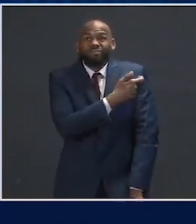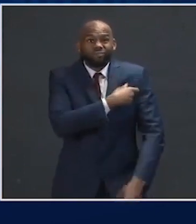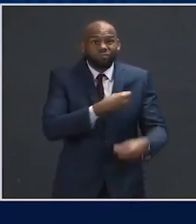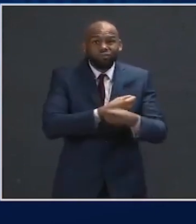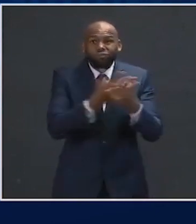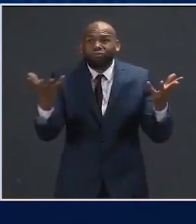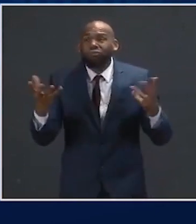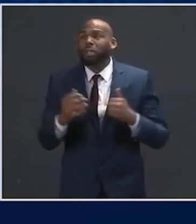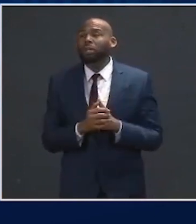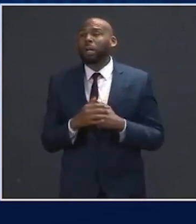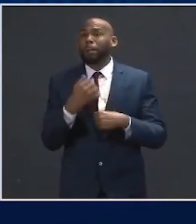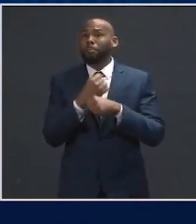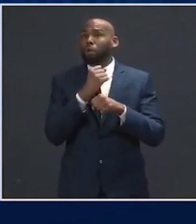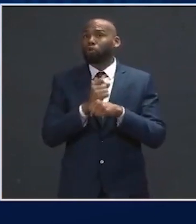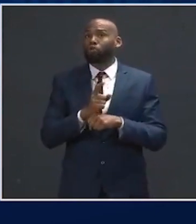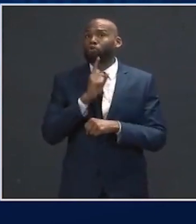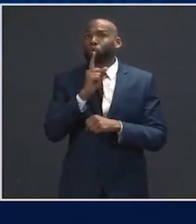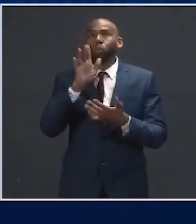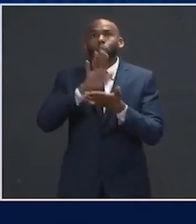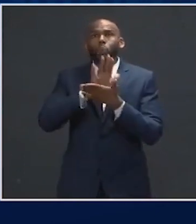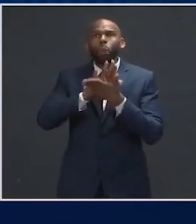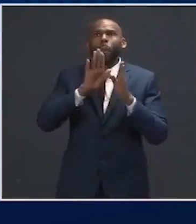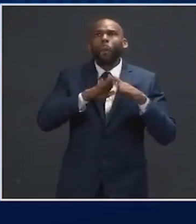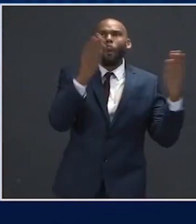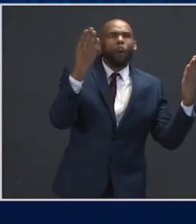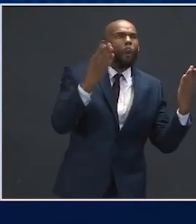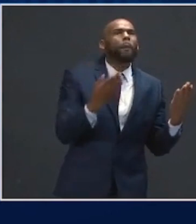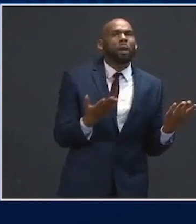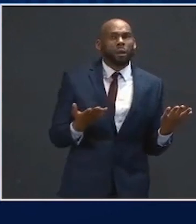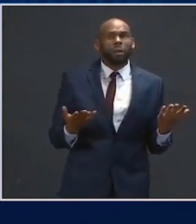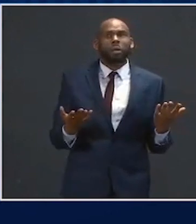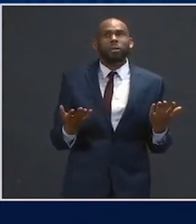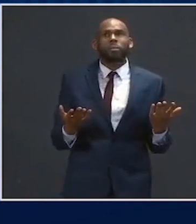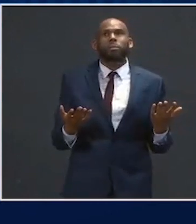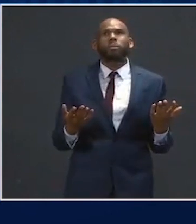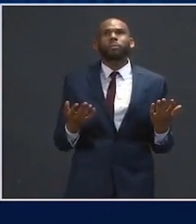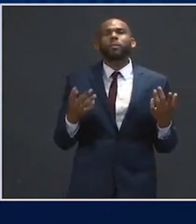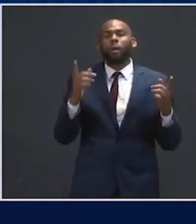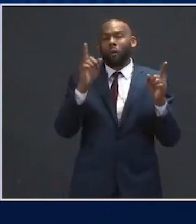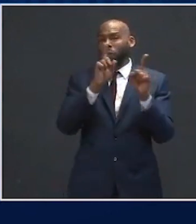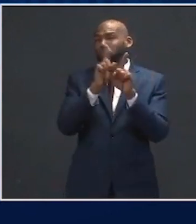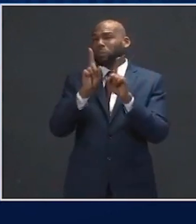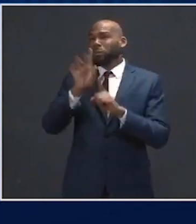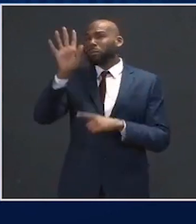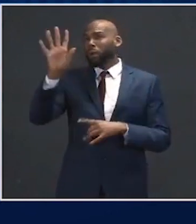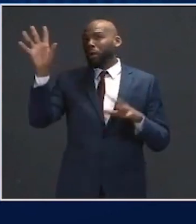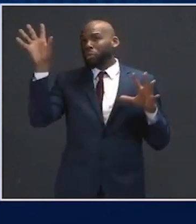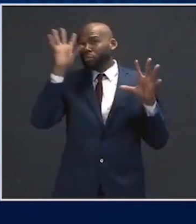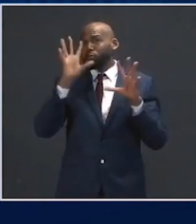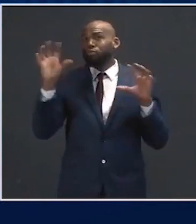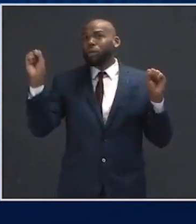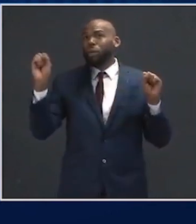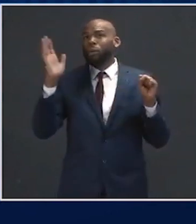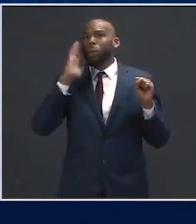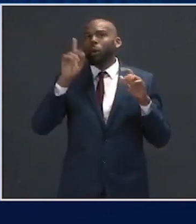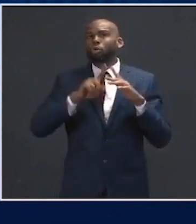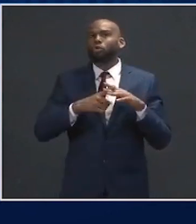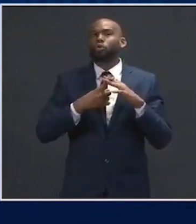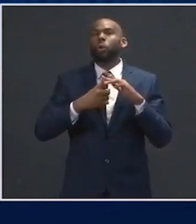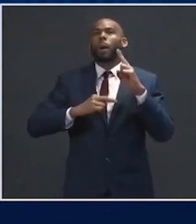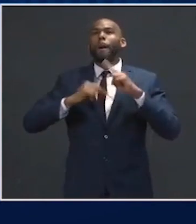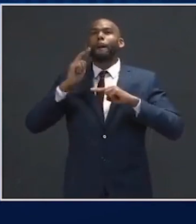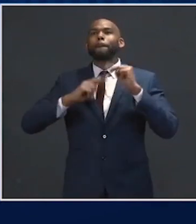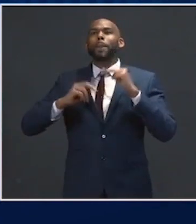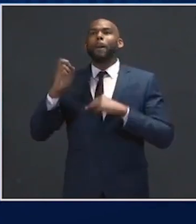are, reopening schools. And let me just remedy something I just said. The president is going to roll out a Build Back Better agenda,